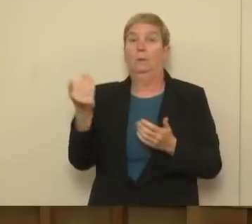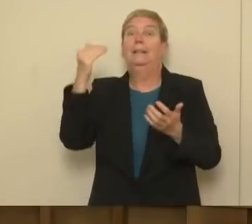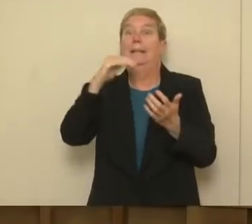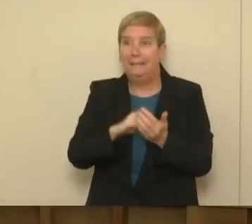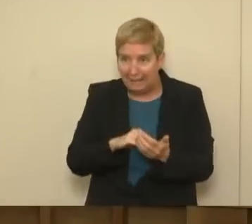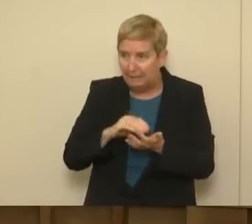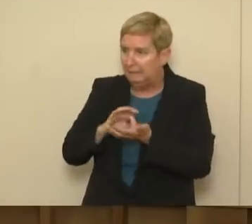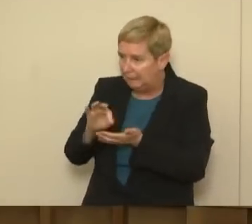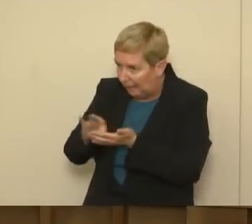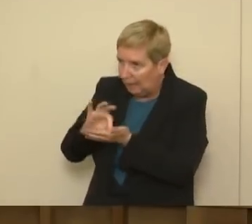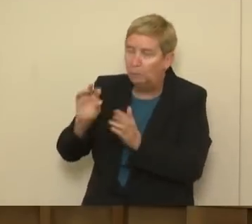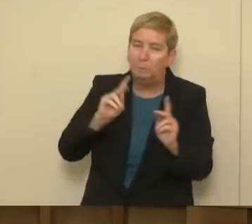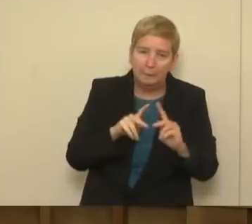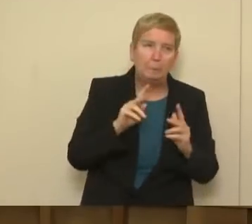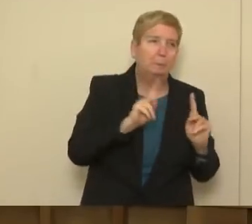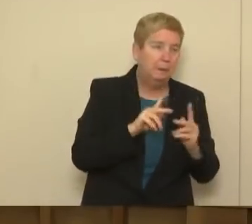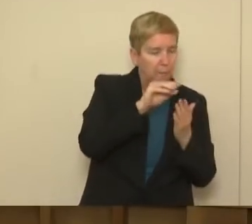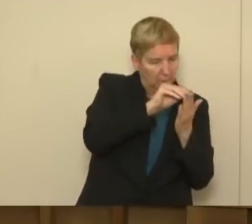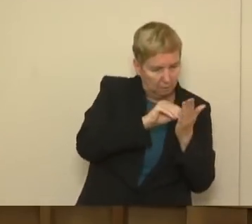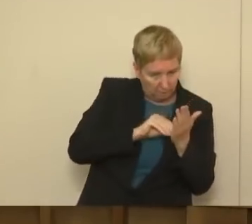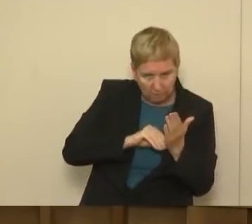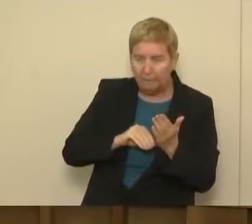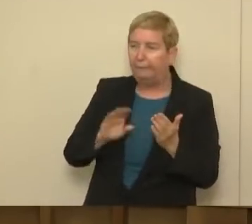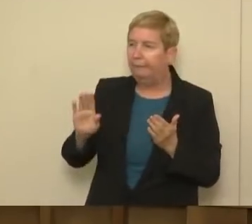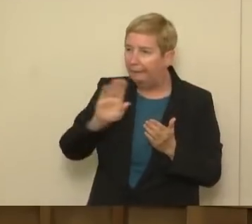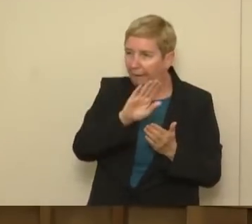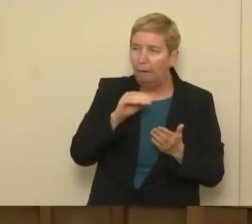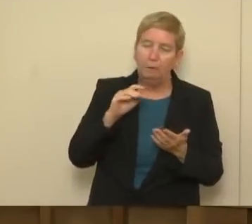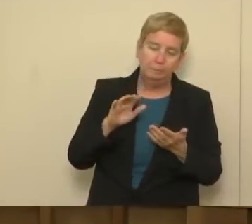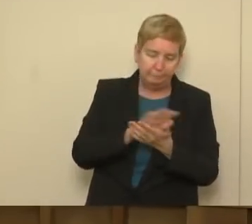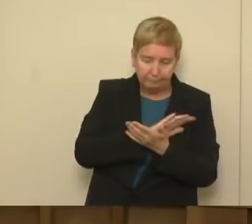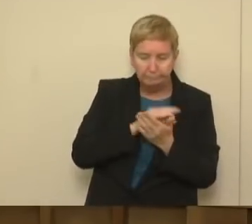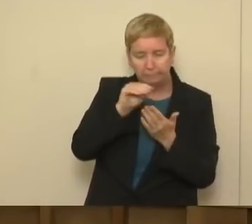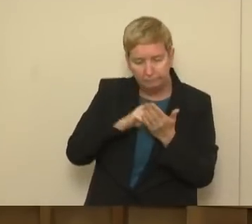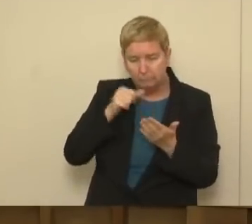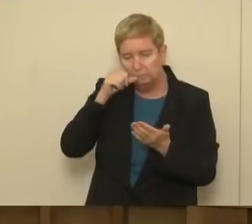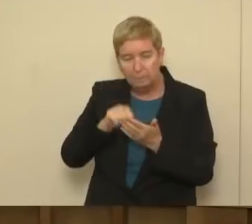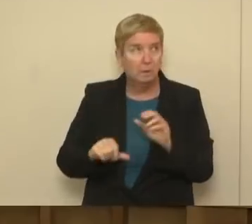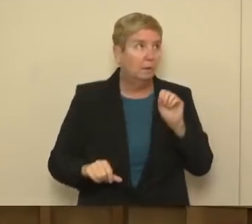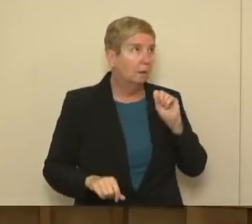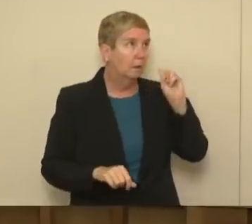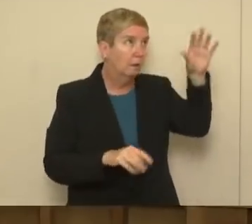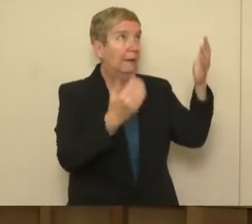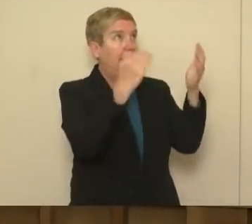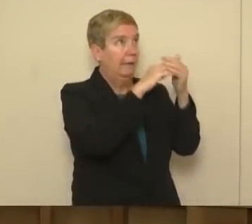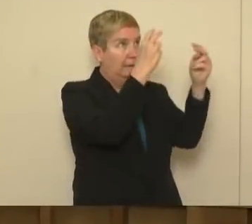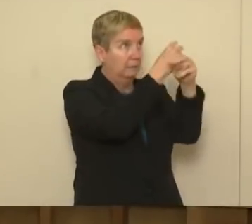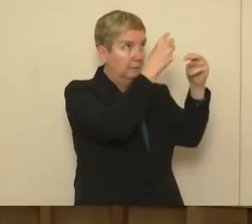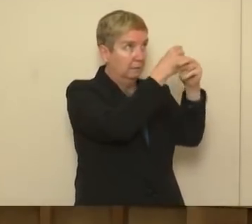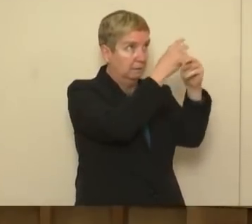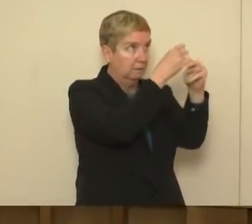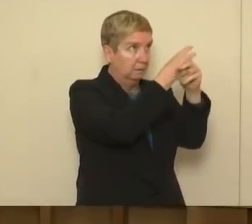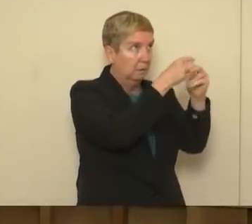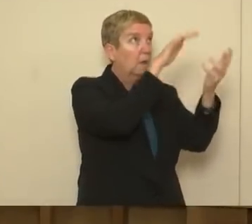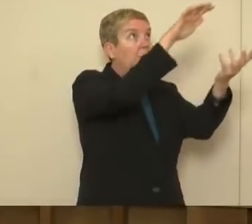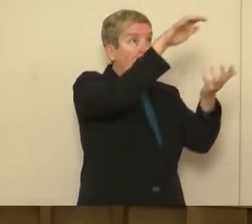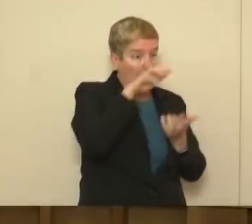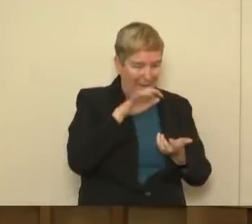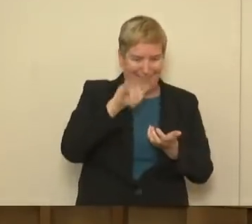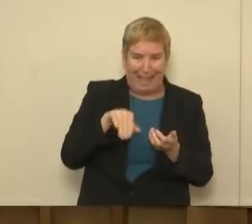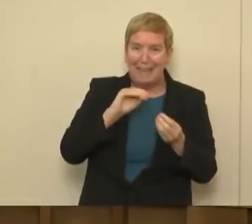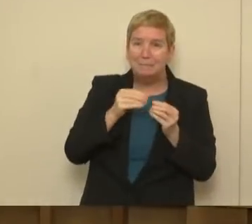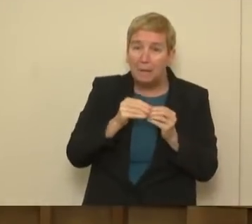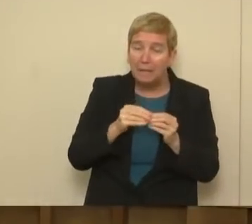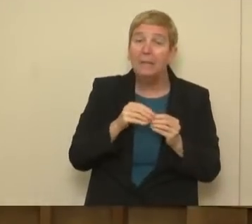which will then have dramatic effects for the next 10 years. So just like wearing a mask, just like